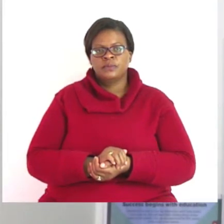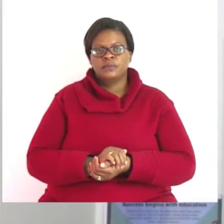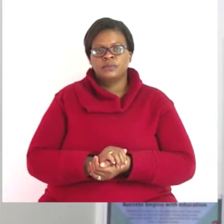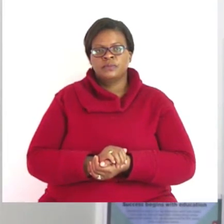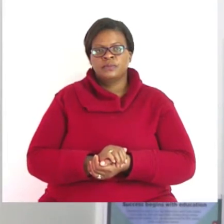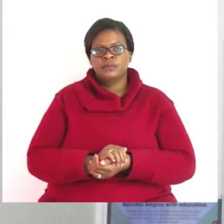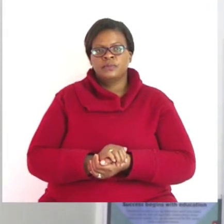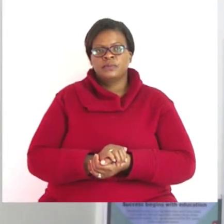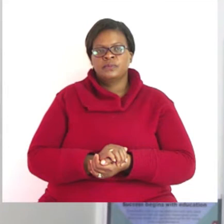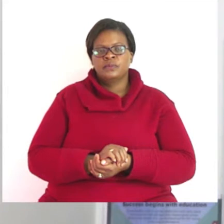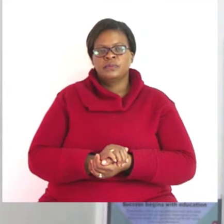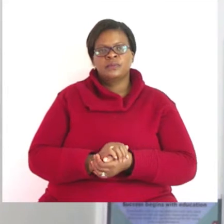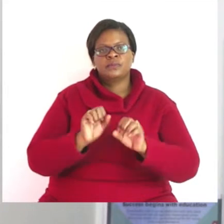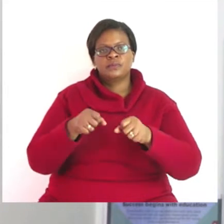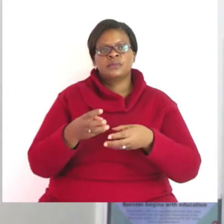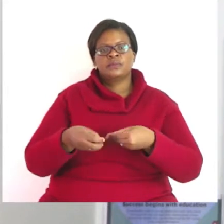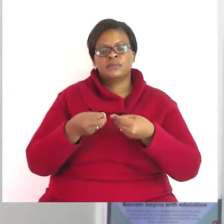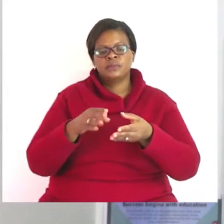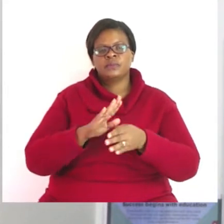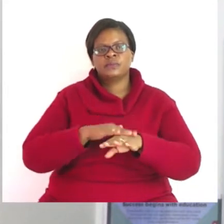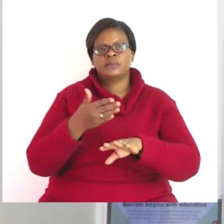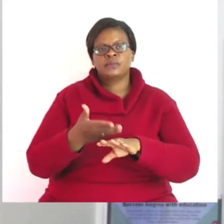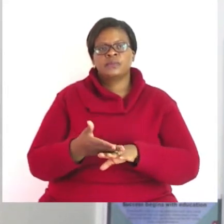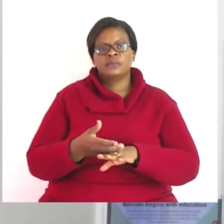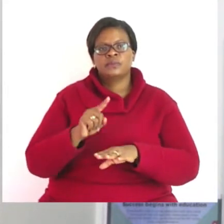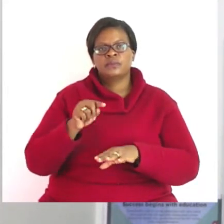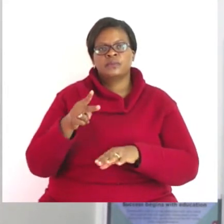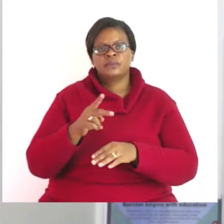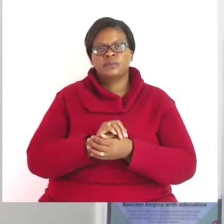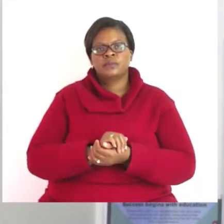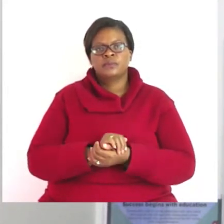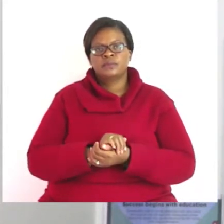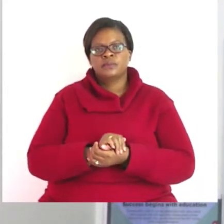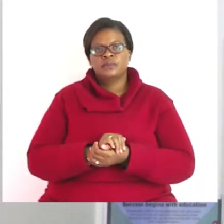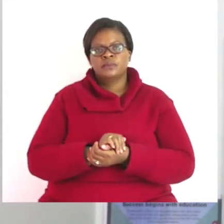So I have to give an example of 12.